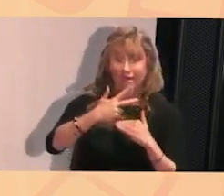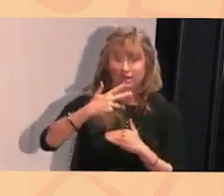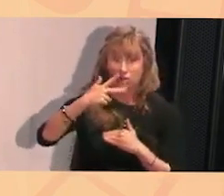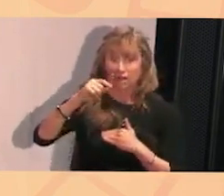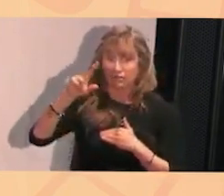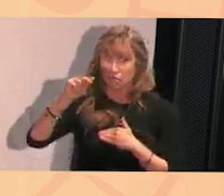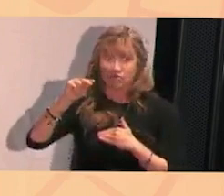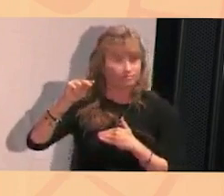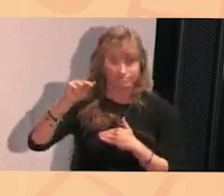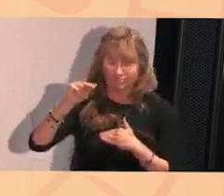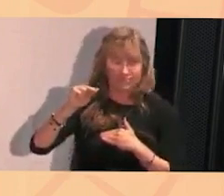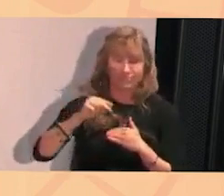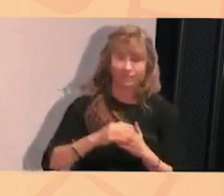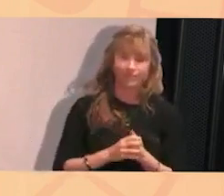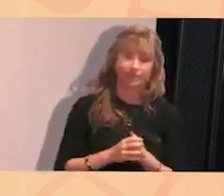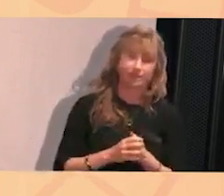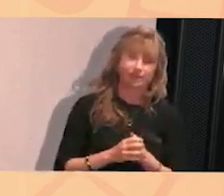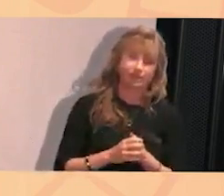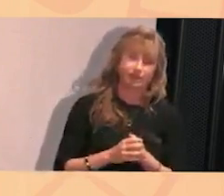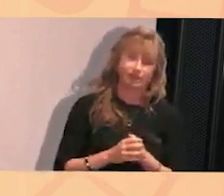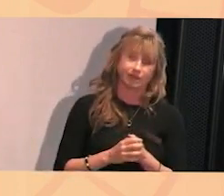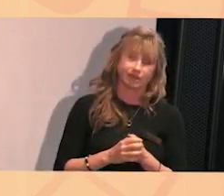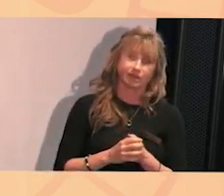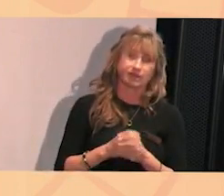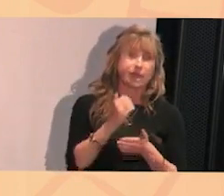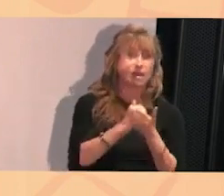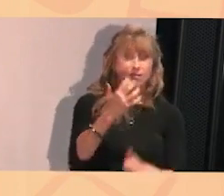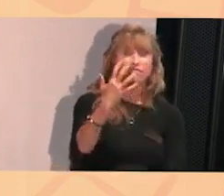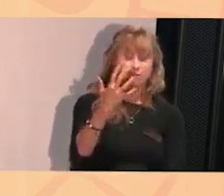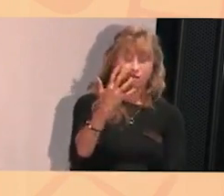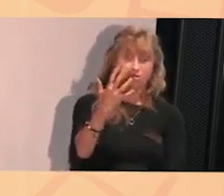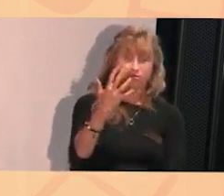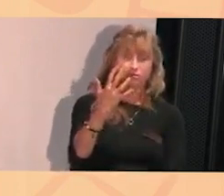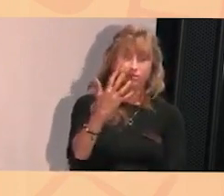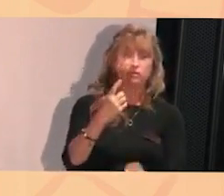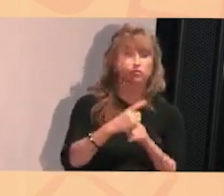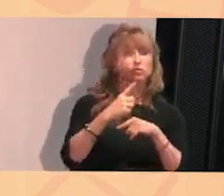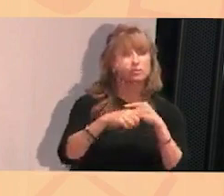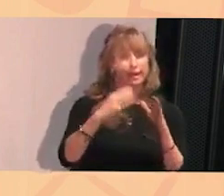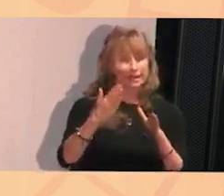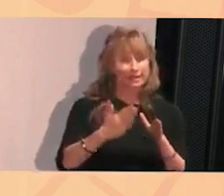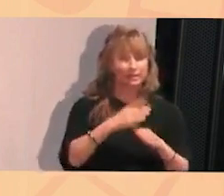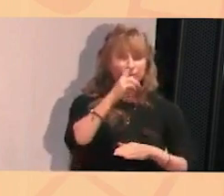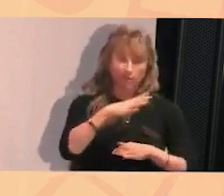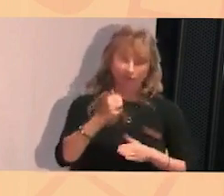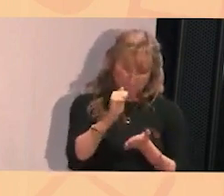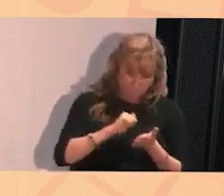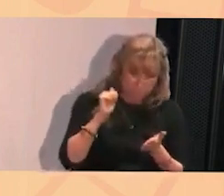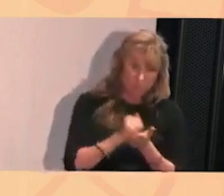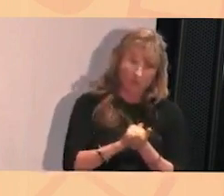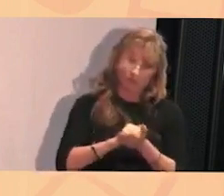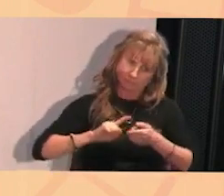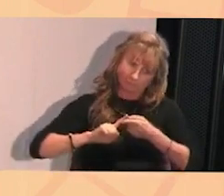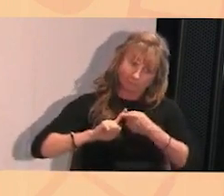declaration. Now, Article 5, if I may, is Indigenous people have the right to maintain and strengthen